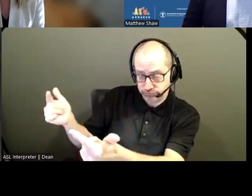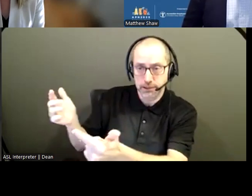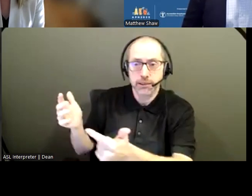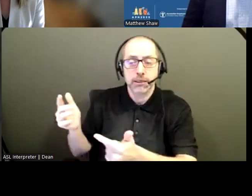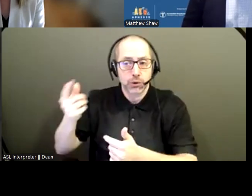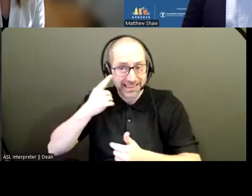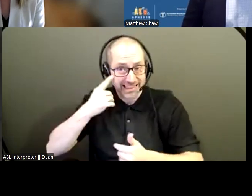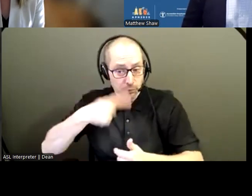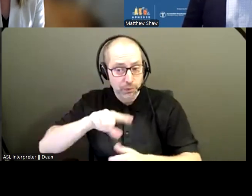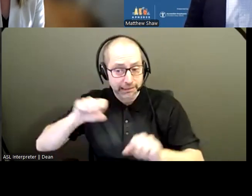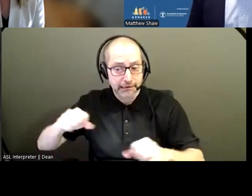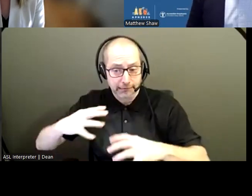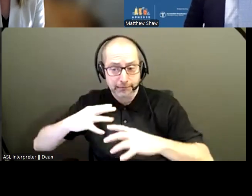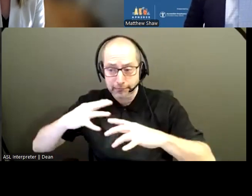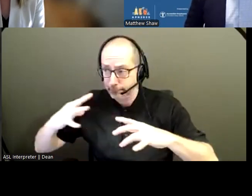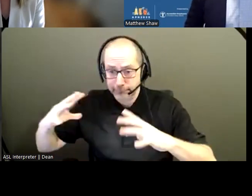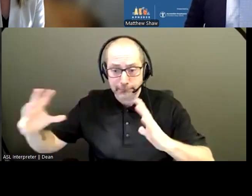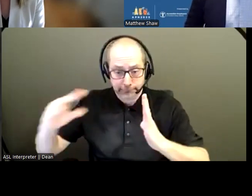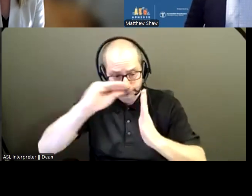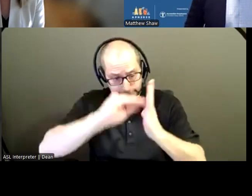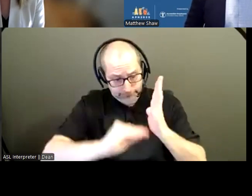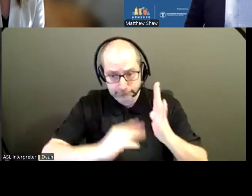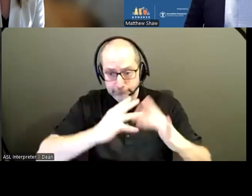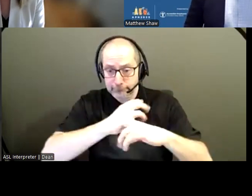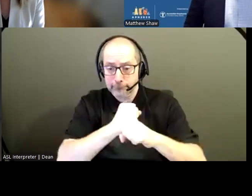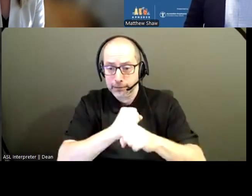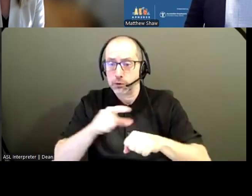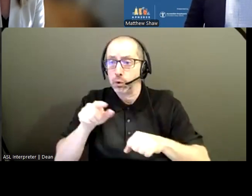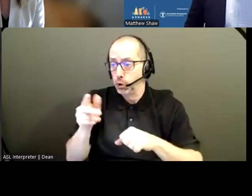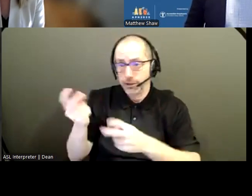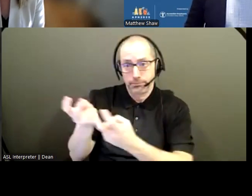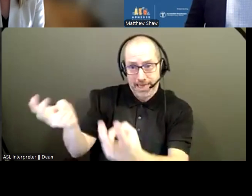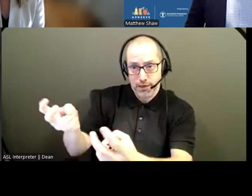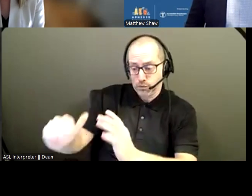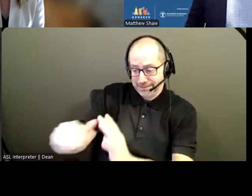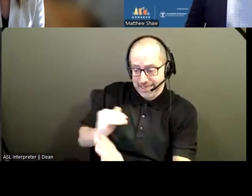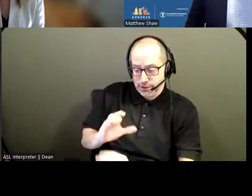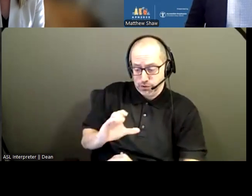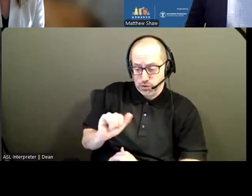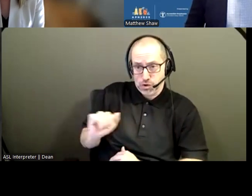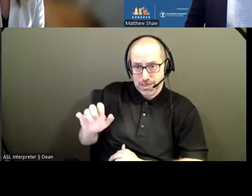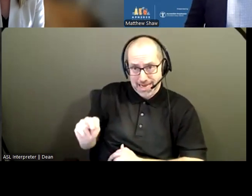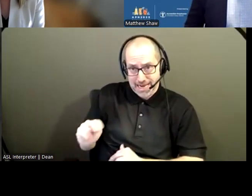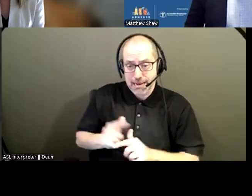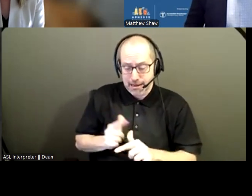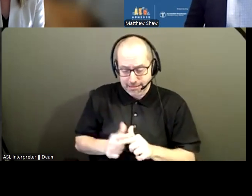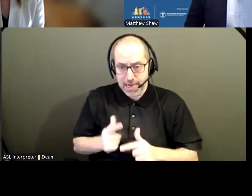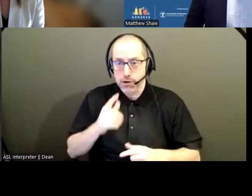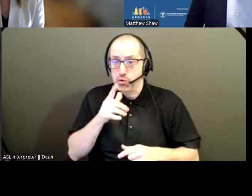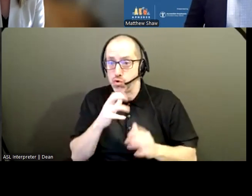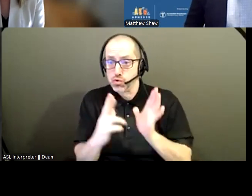is send those to CAN, and then those can be shared with those that registered for the call today. Because I think people